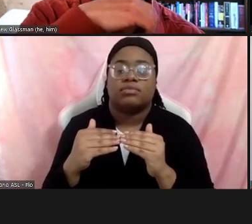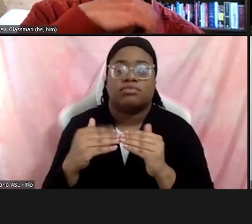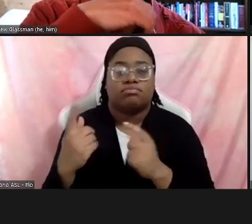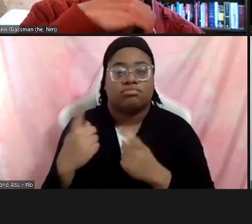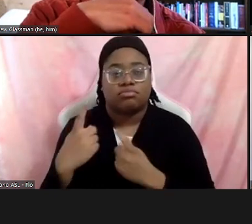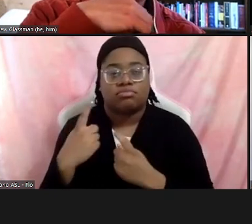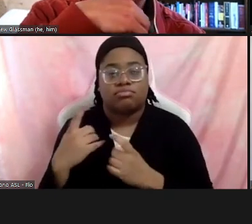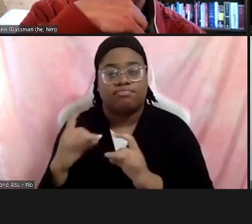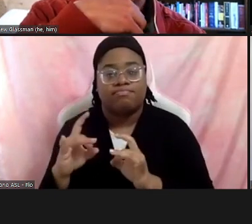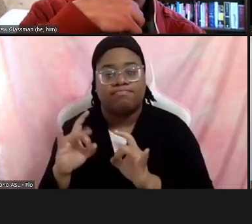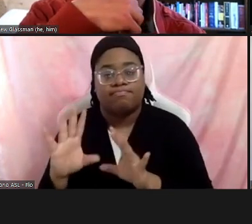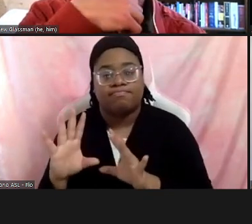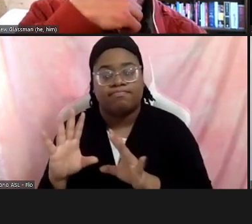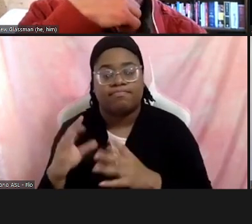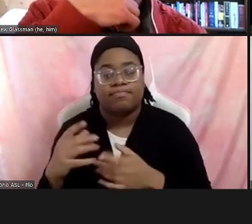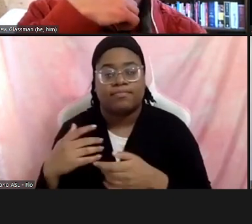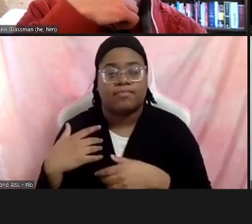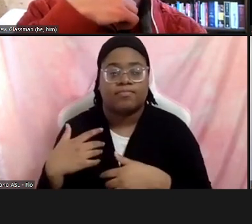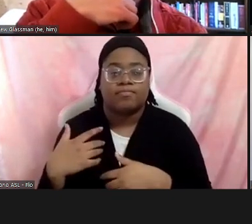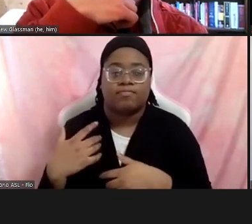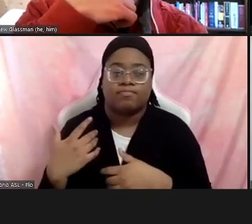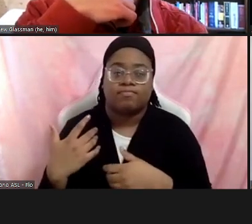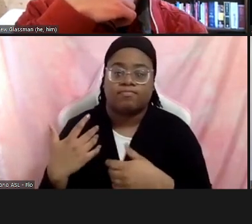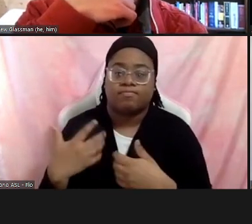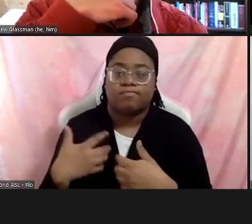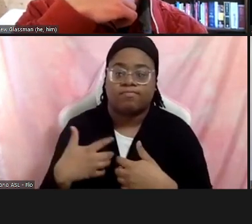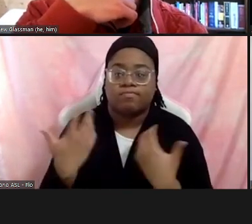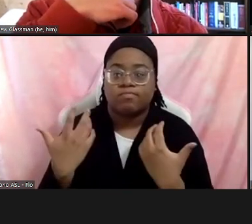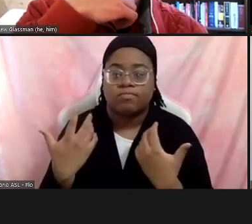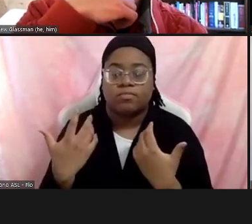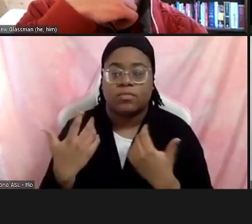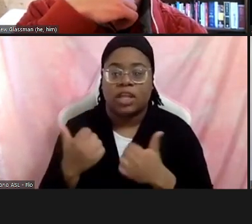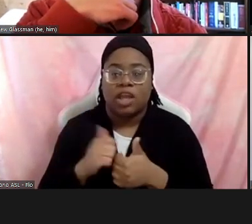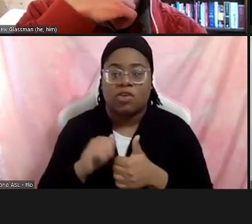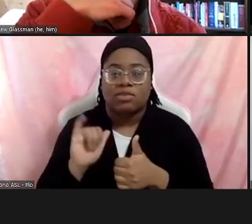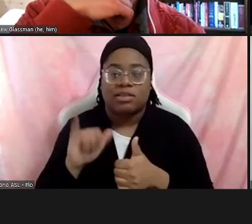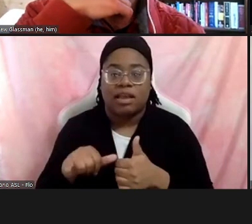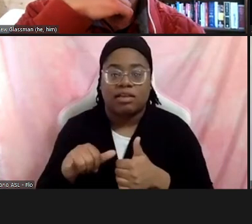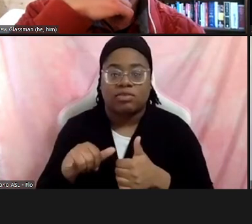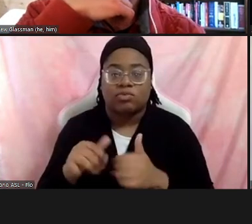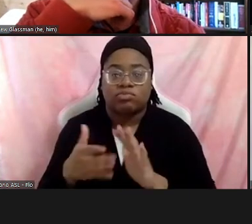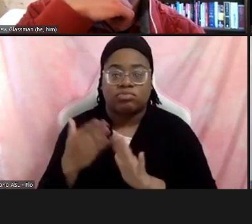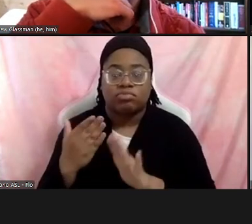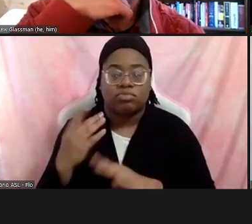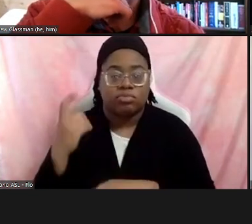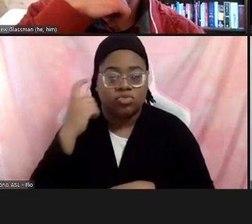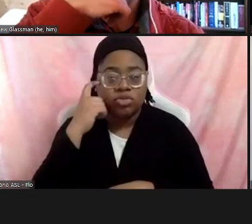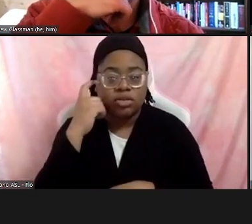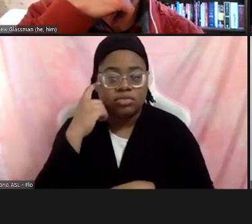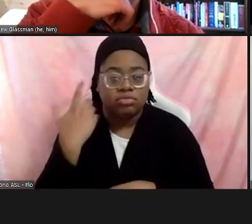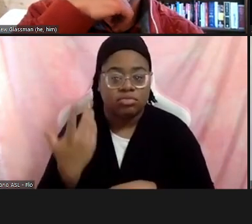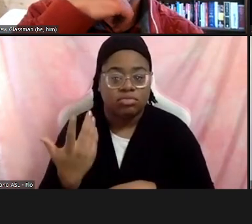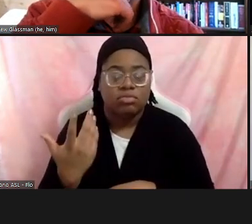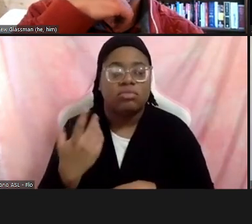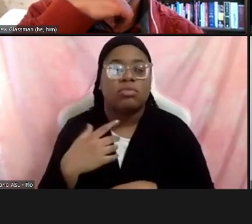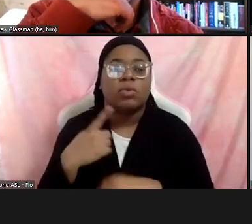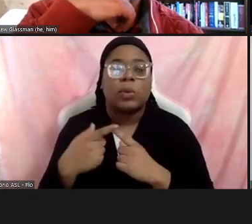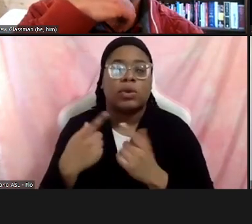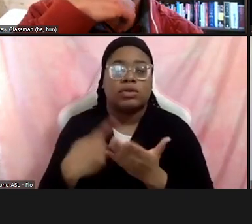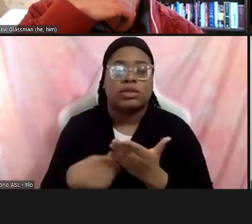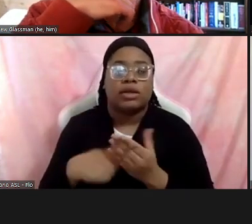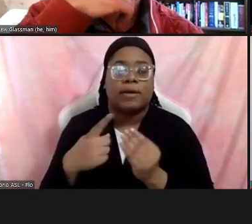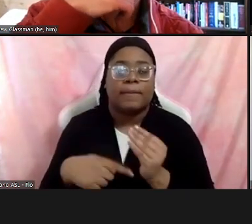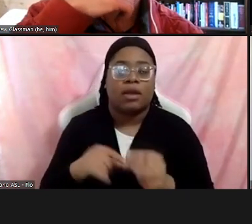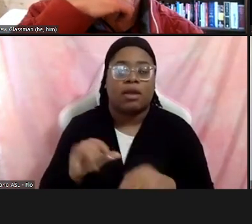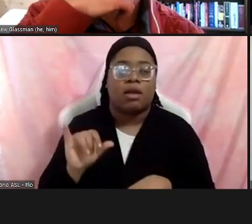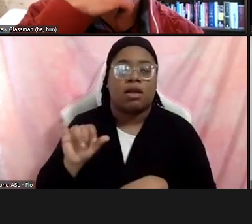questions of hate and aggression, and how does that flow in the brain? And you know, when you talk about awe,